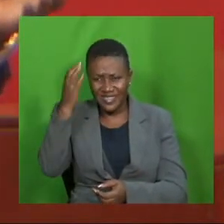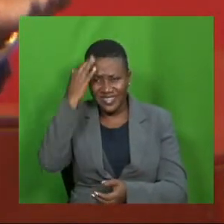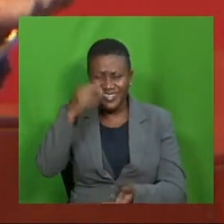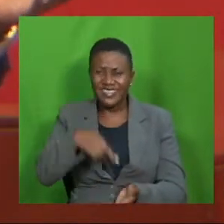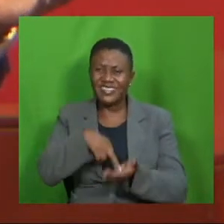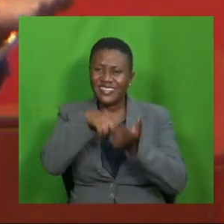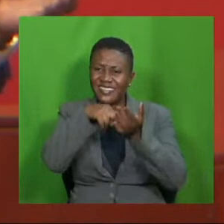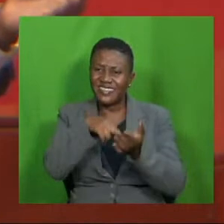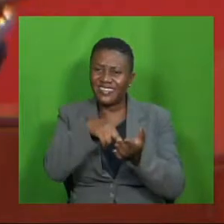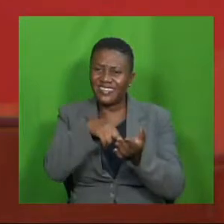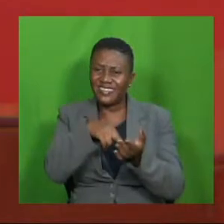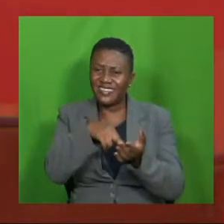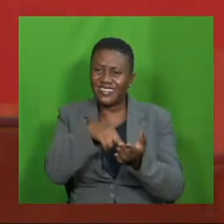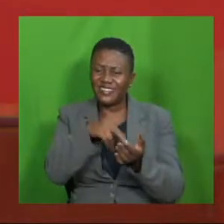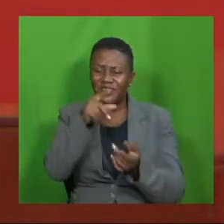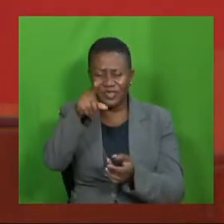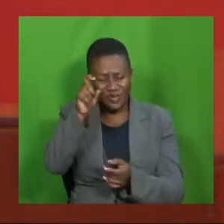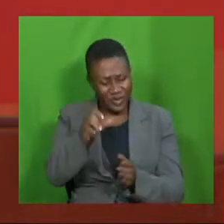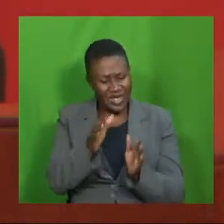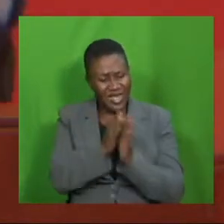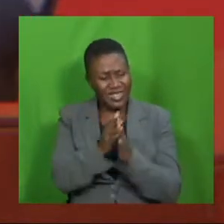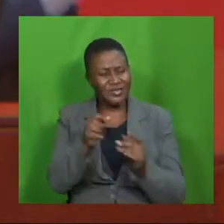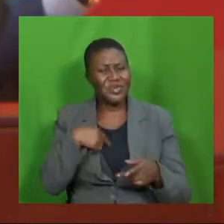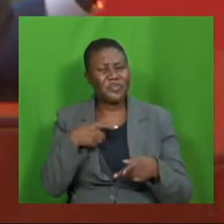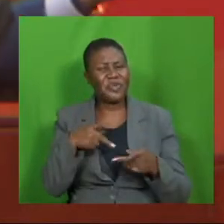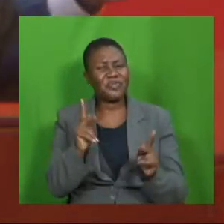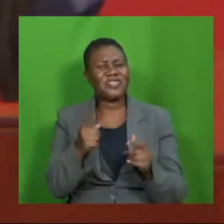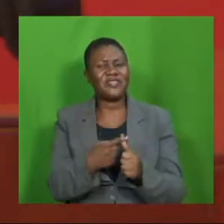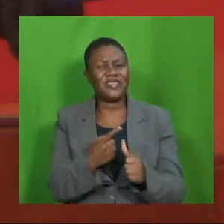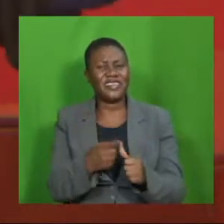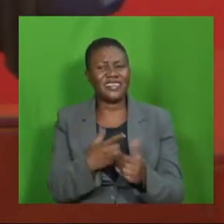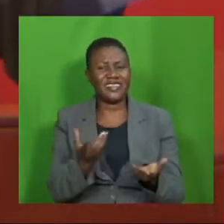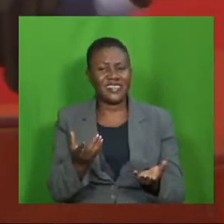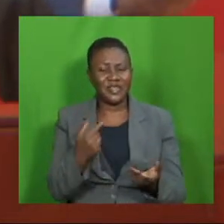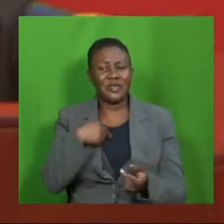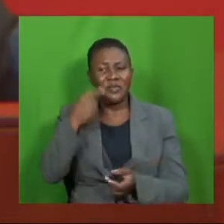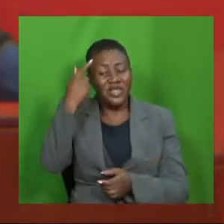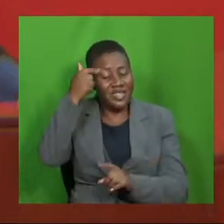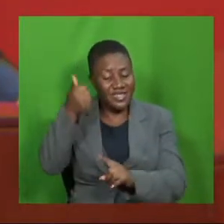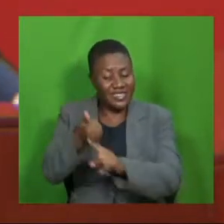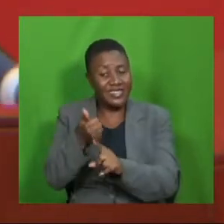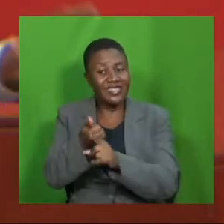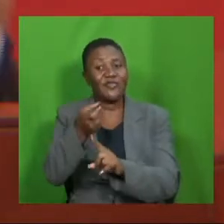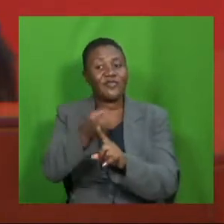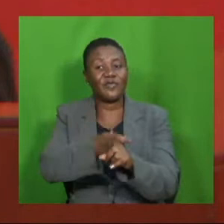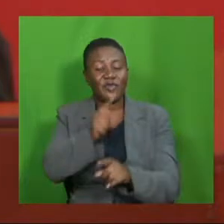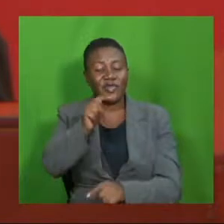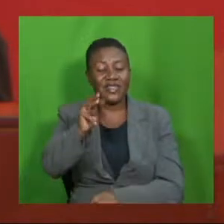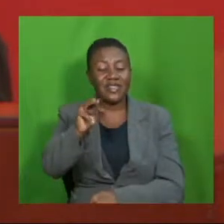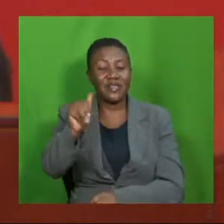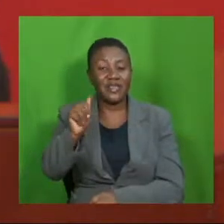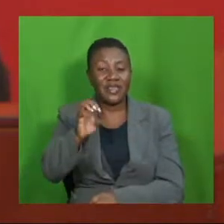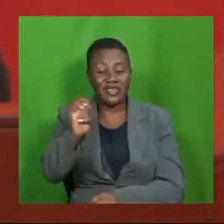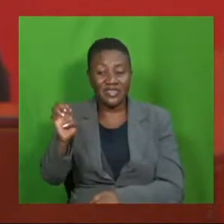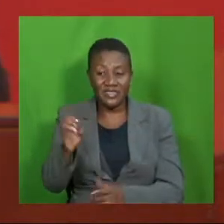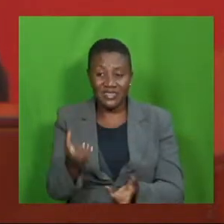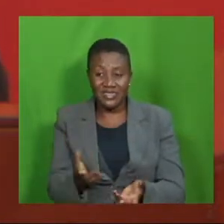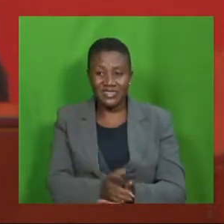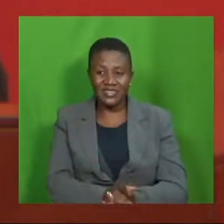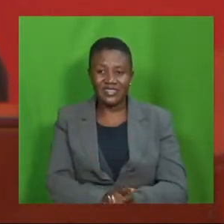East. That one, you should seek permission from me. I didn't realize, I thought you were Tema East. Very well, so who is Tema